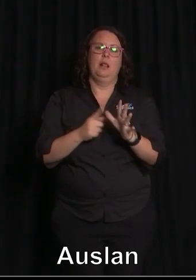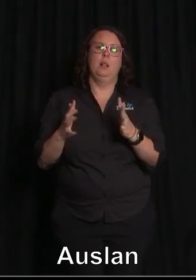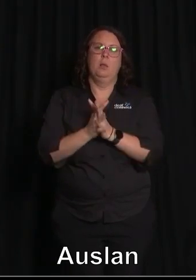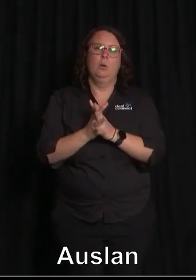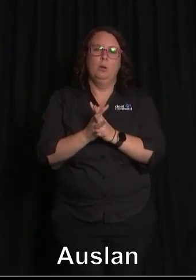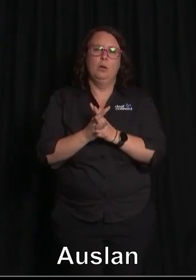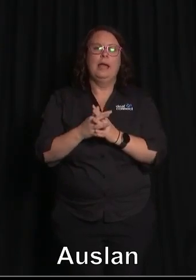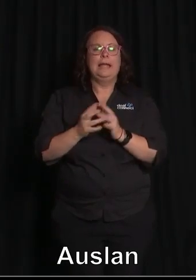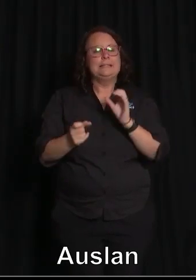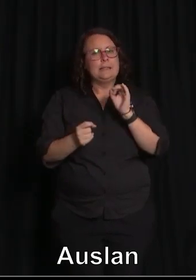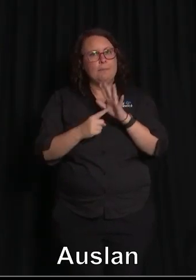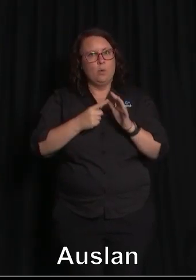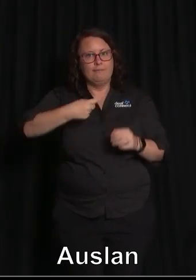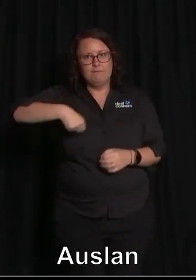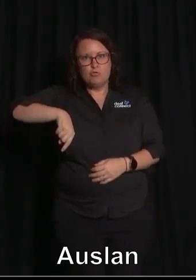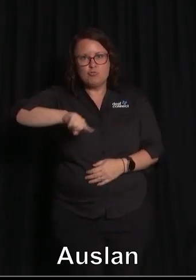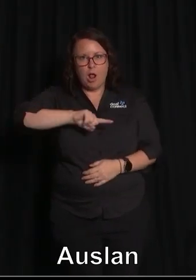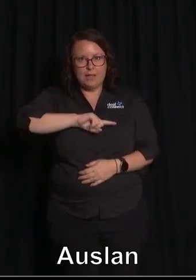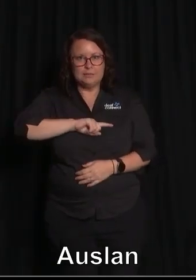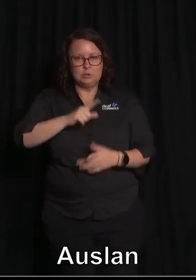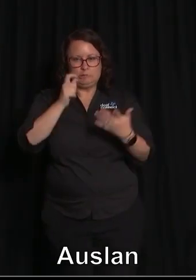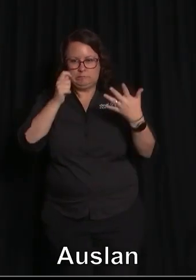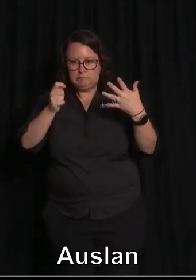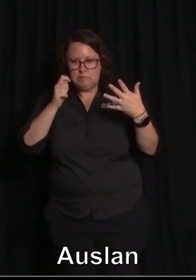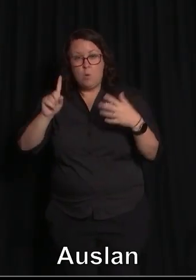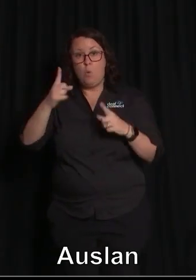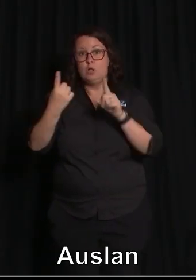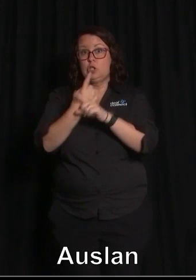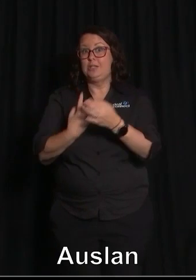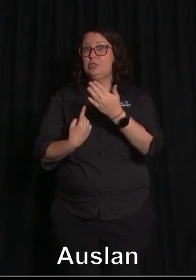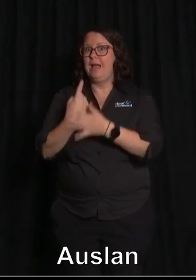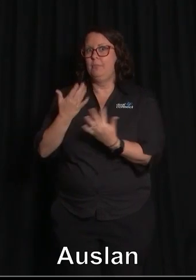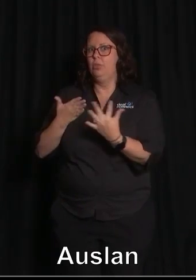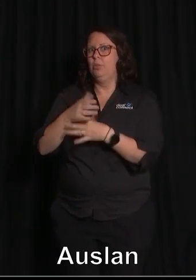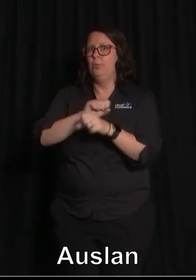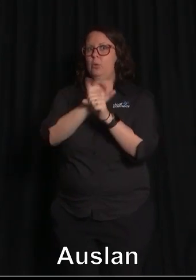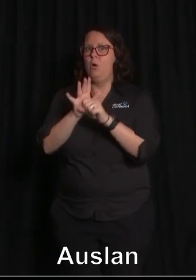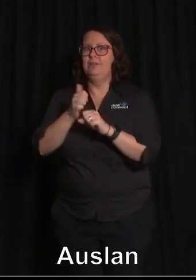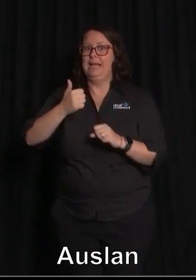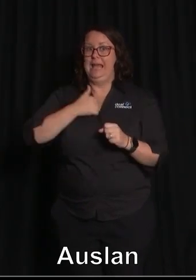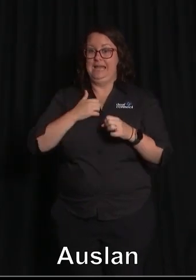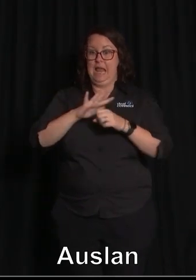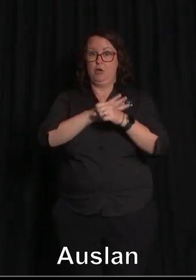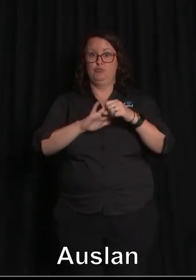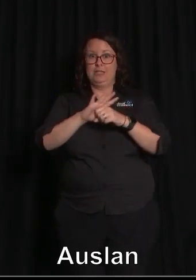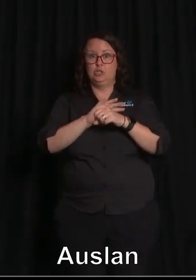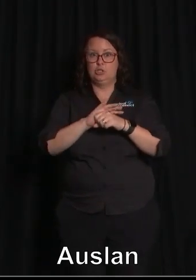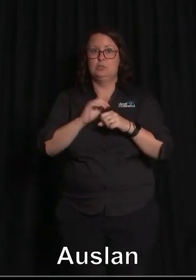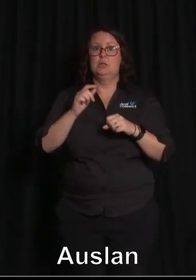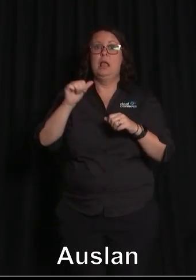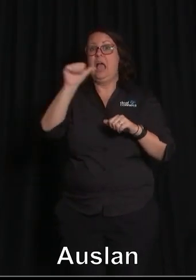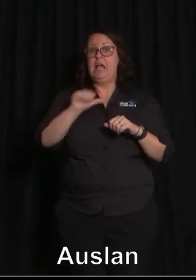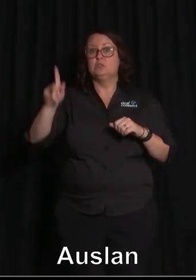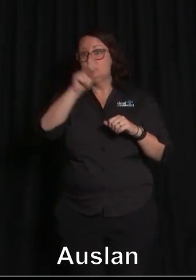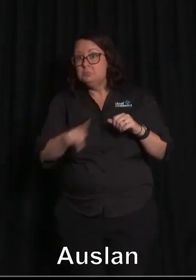is very critical for us to really look at those policy changes in our own regions, in our national context, sub-national